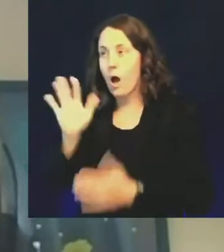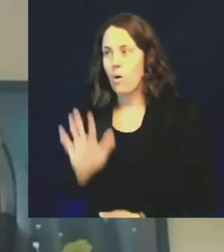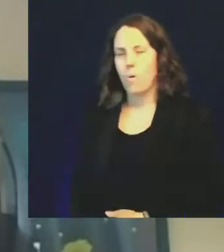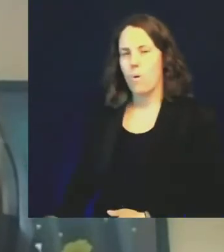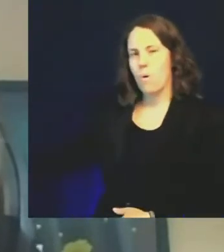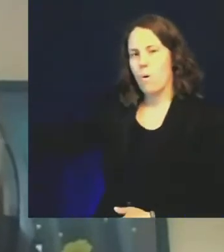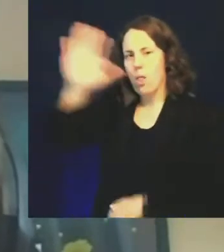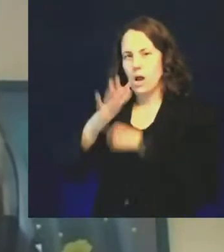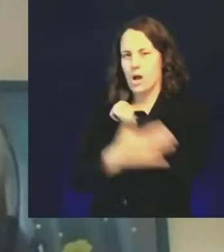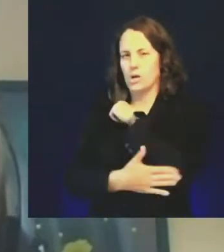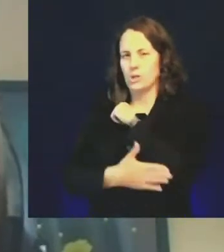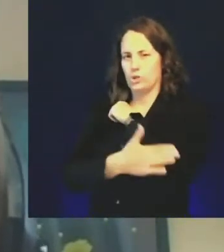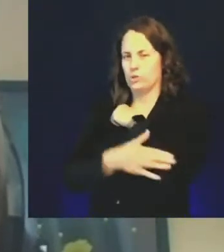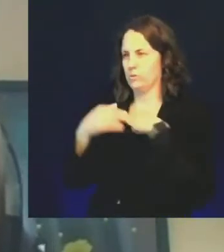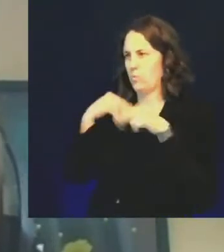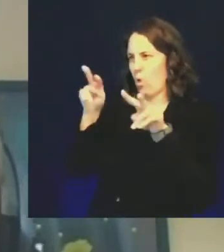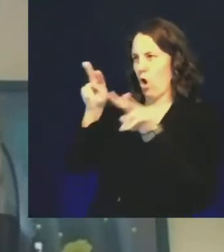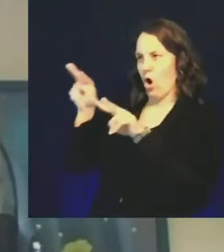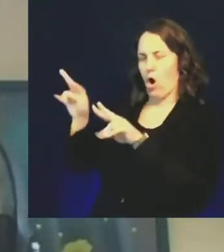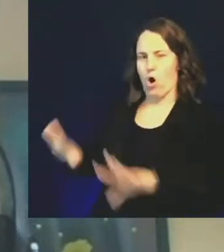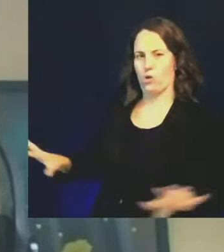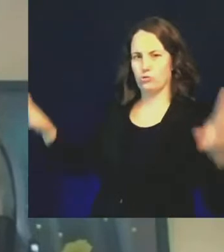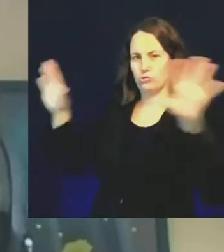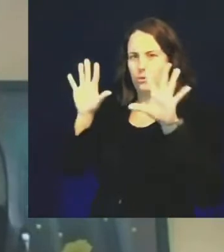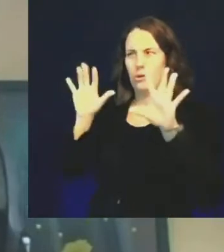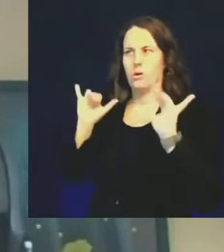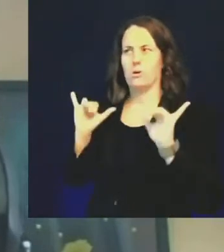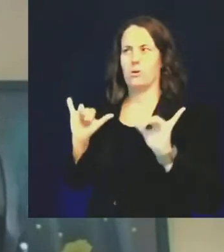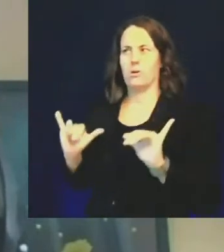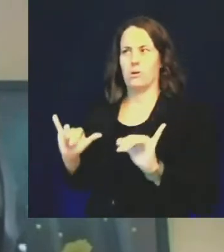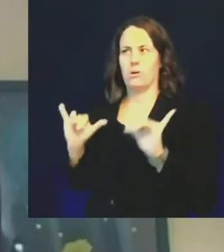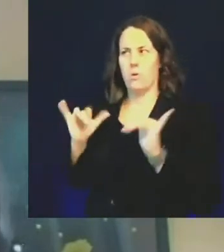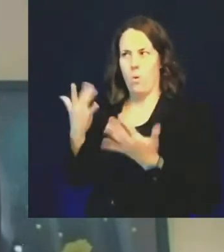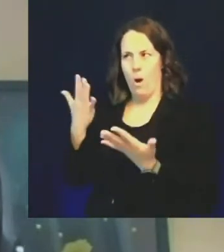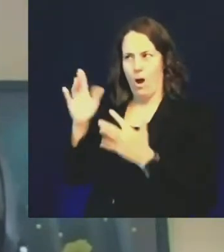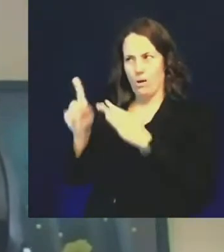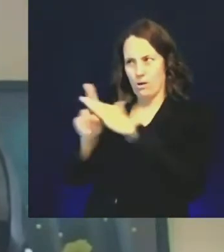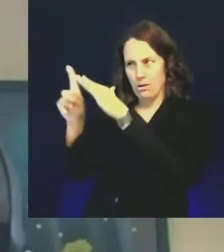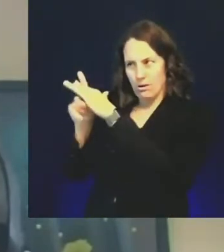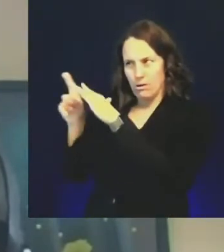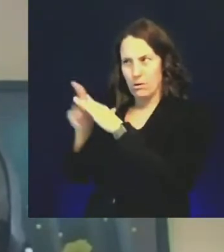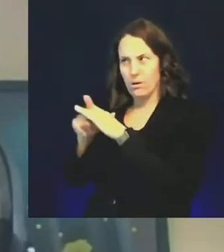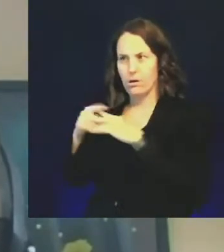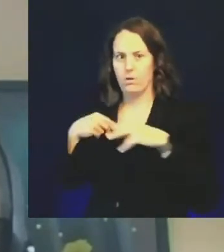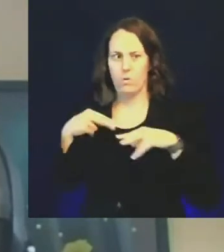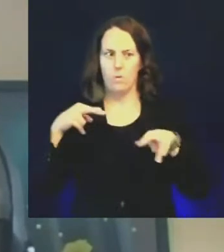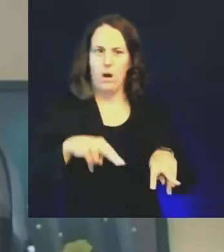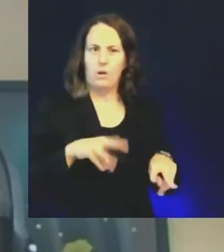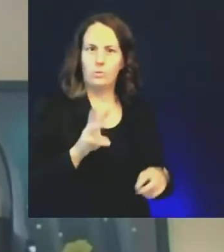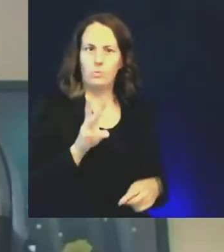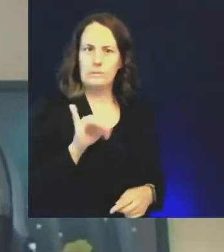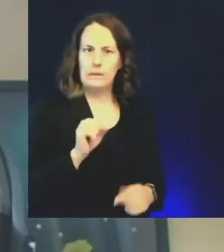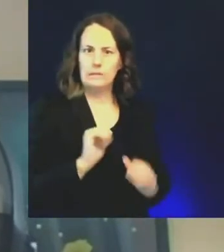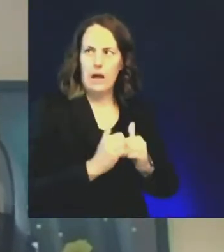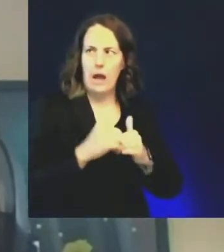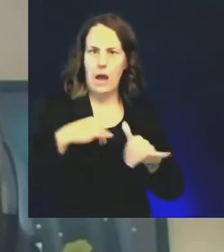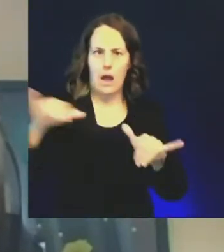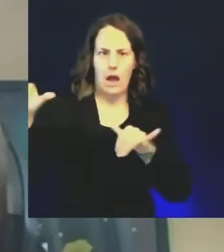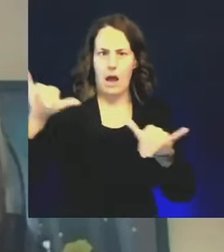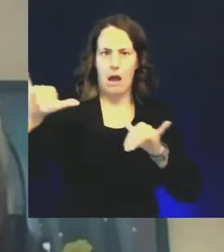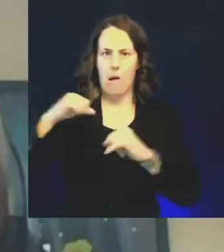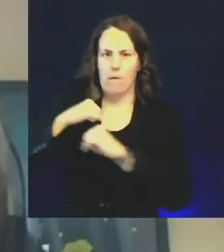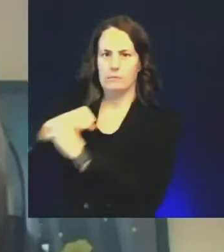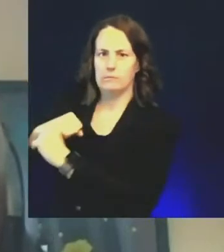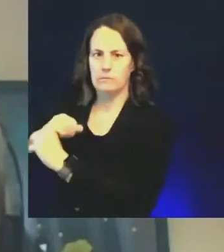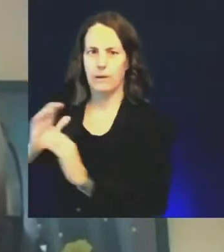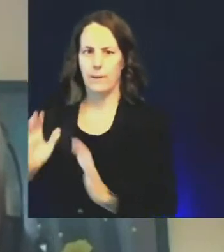of COVID cases that are attributed to the Delta variant over the last few